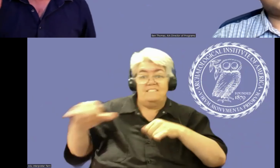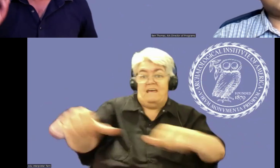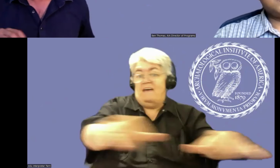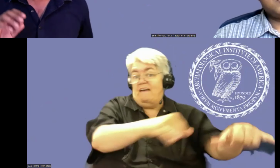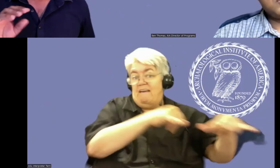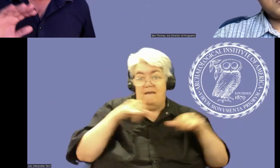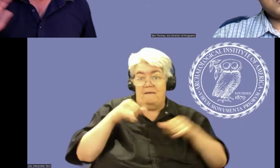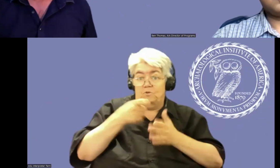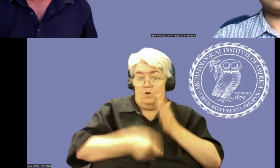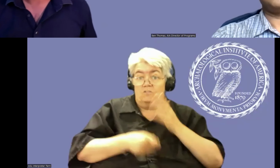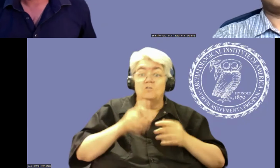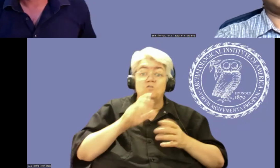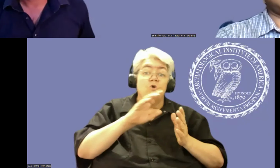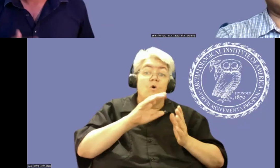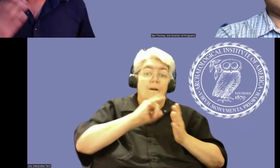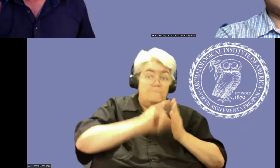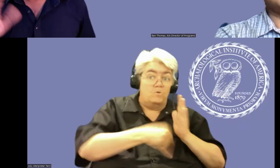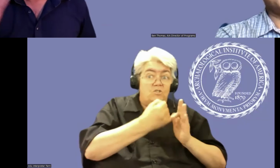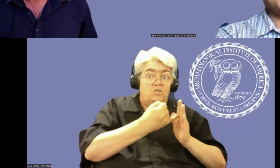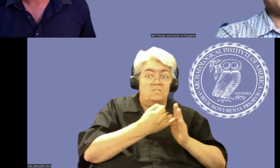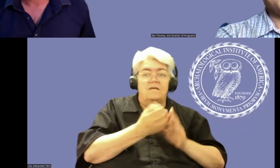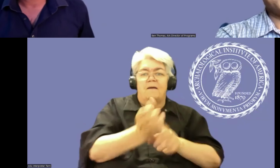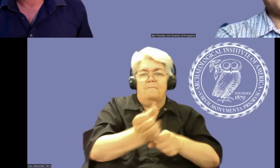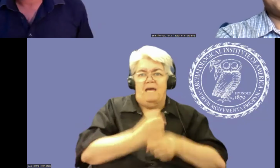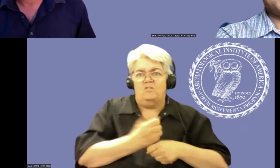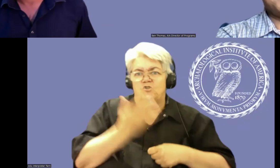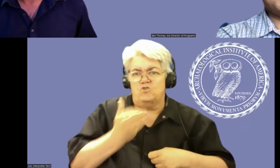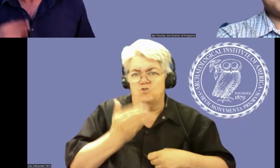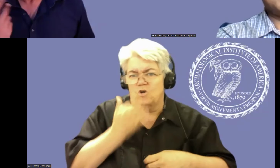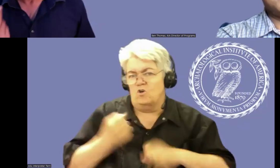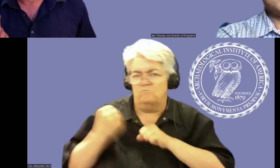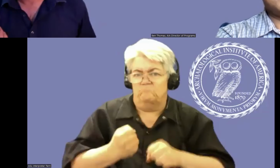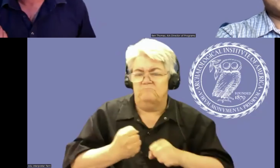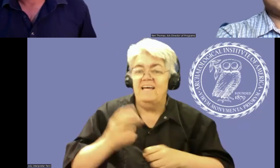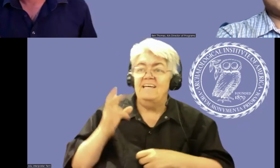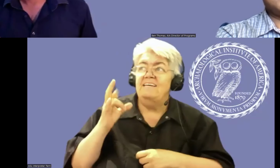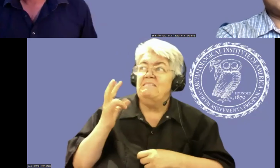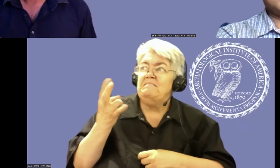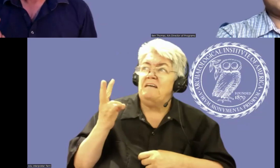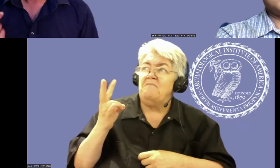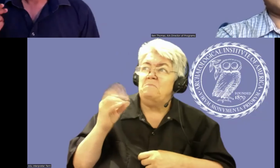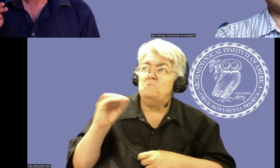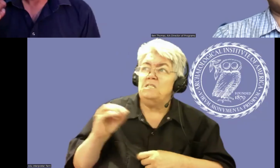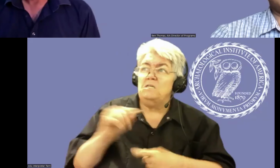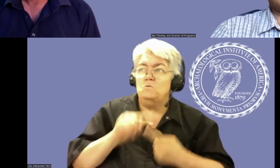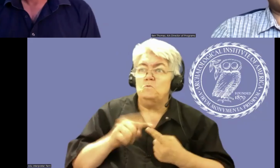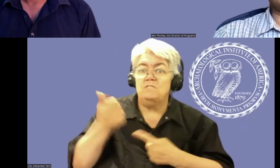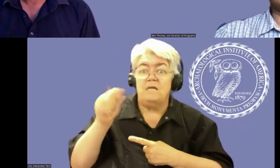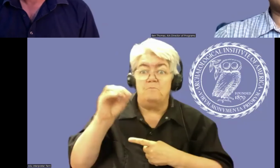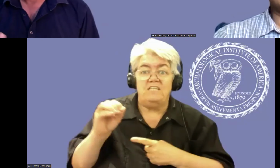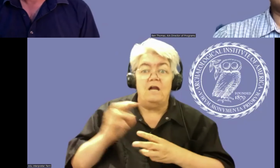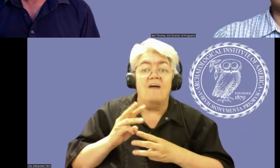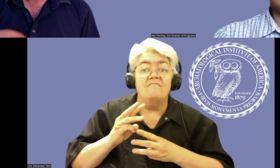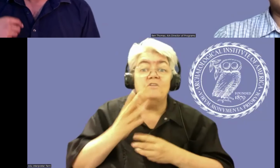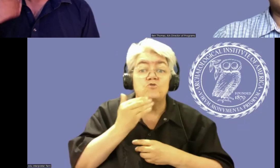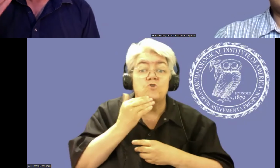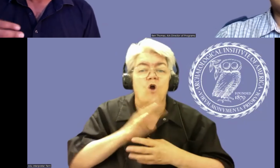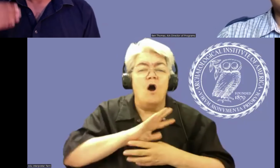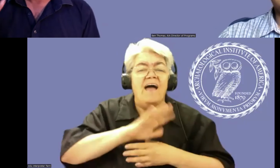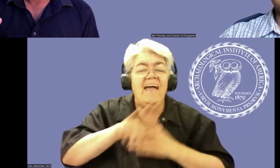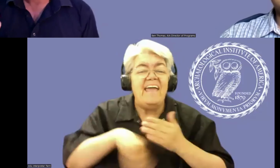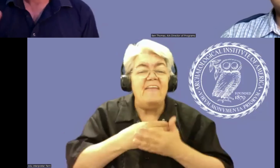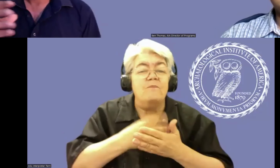So Mauritius starts to produce a hell of a lot of sugar, between seven to 10% of the world's sugar, um, by about 1855. So